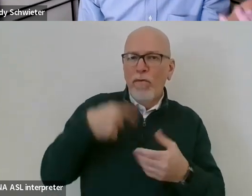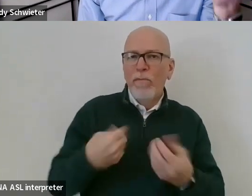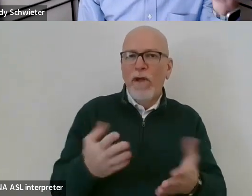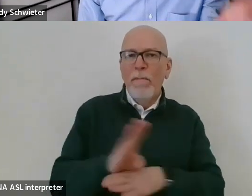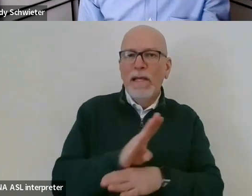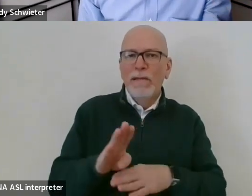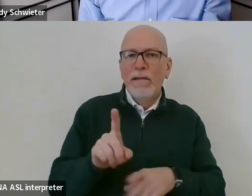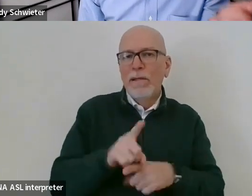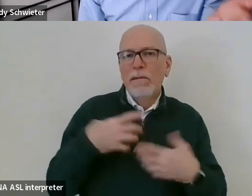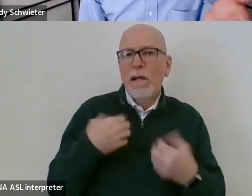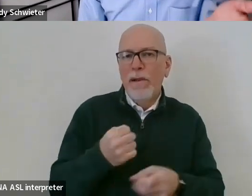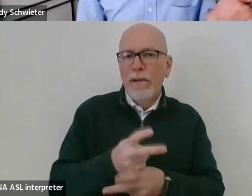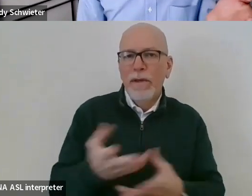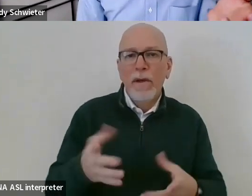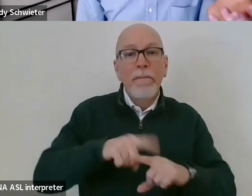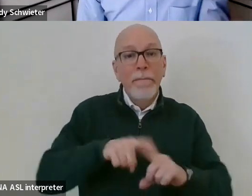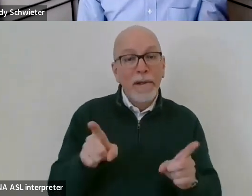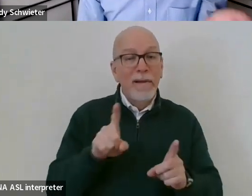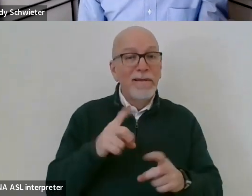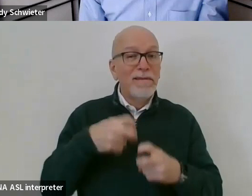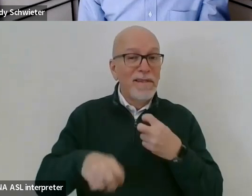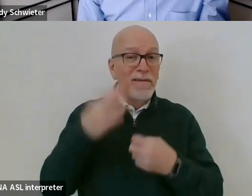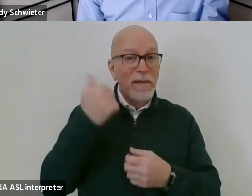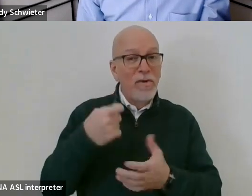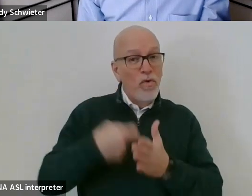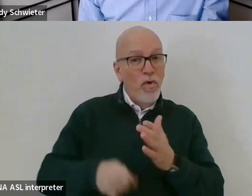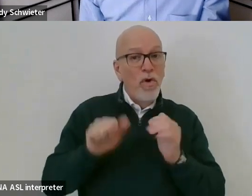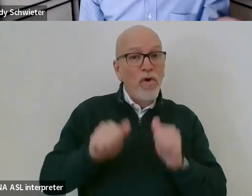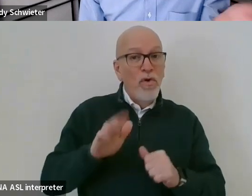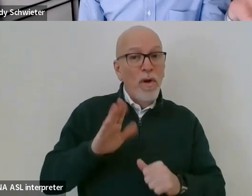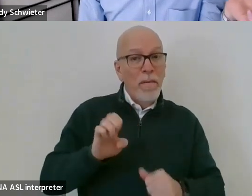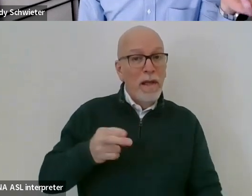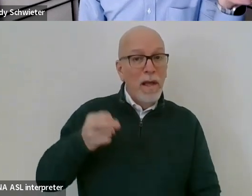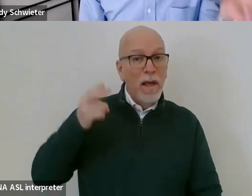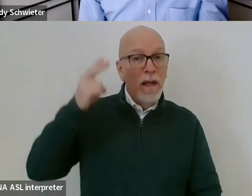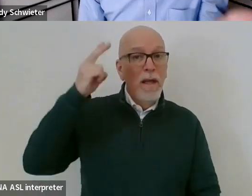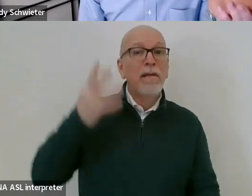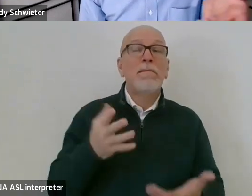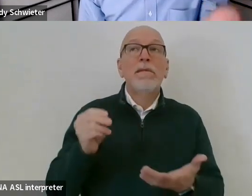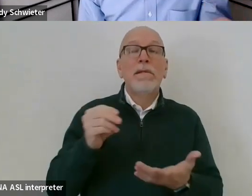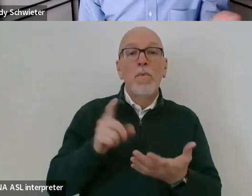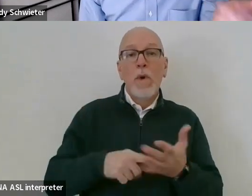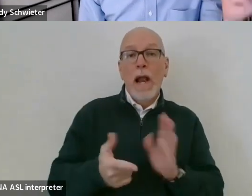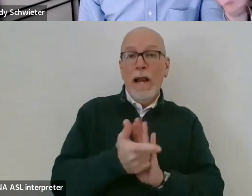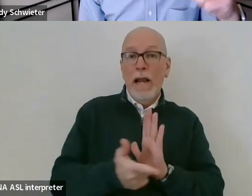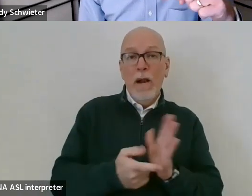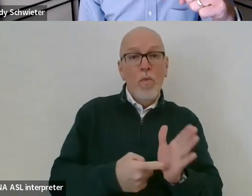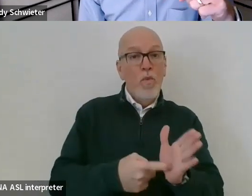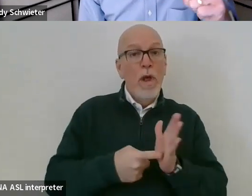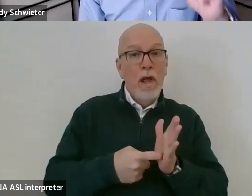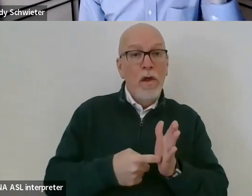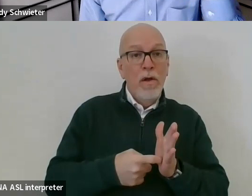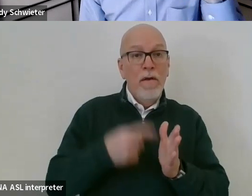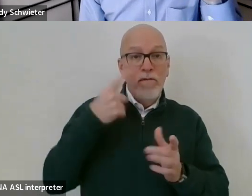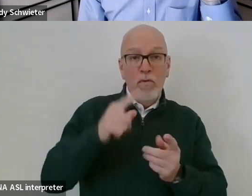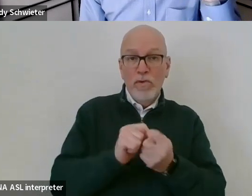healthcare. However, that's very tough because the cost can be very high. And what's legally required on the